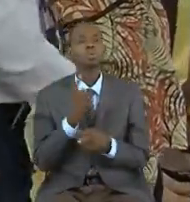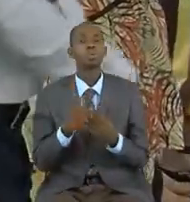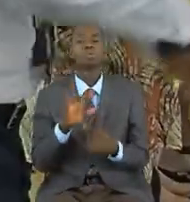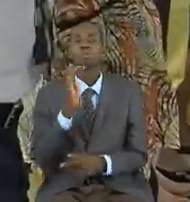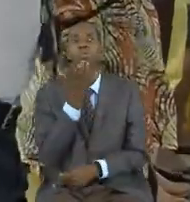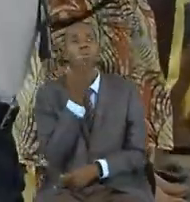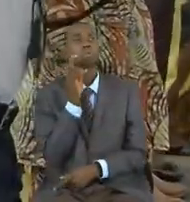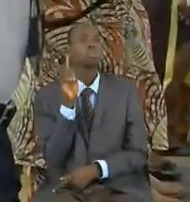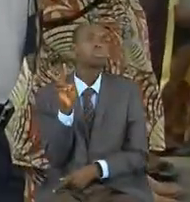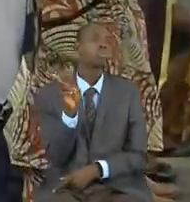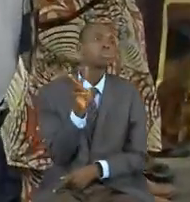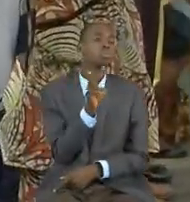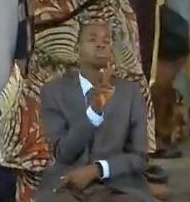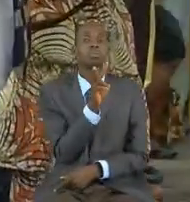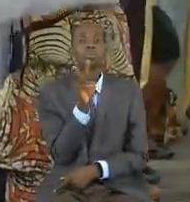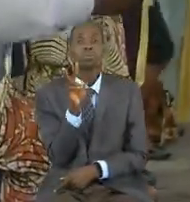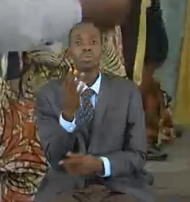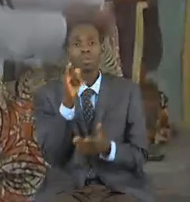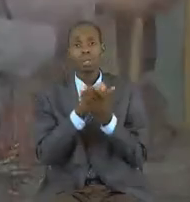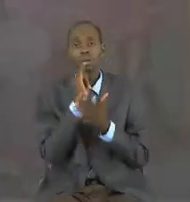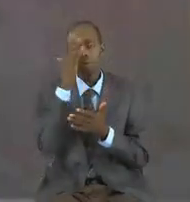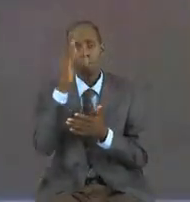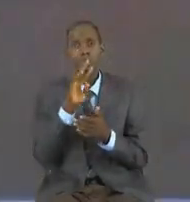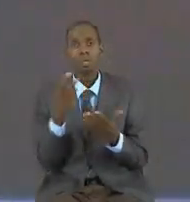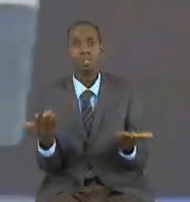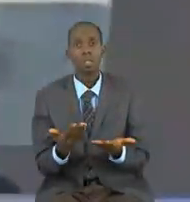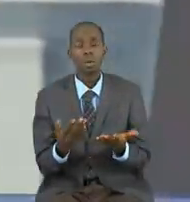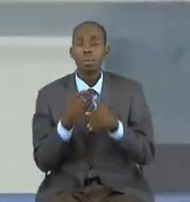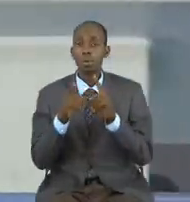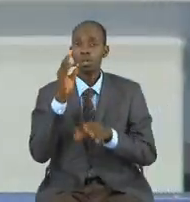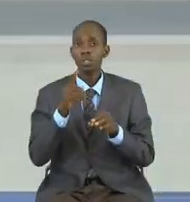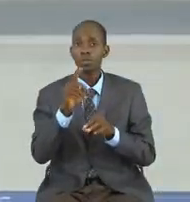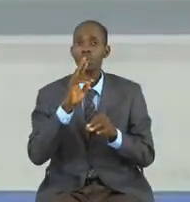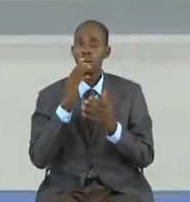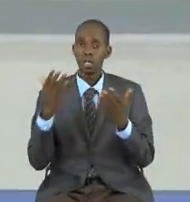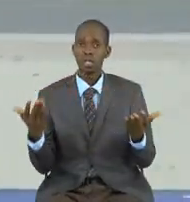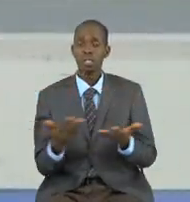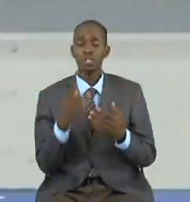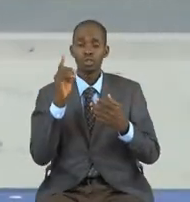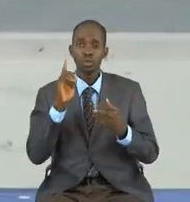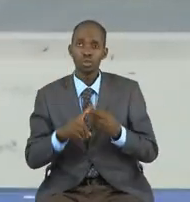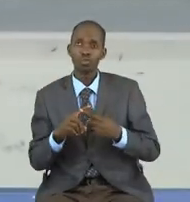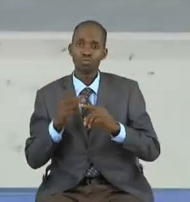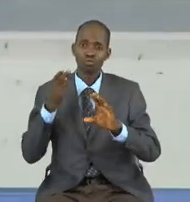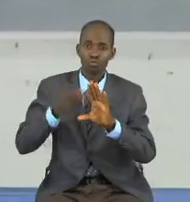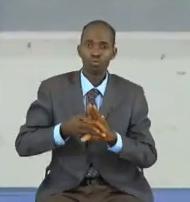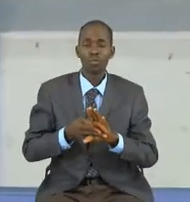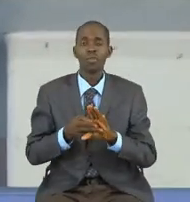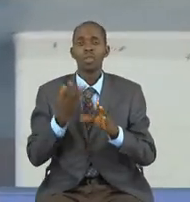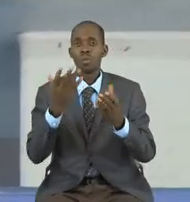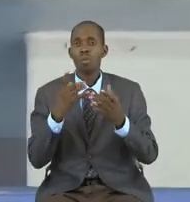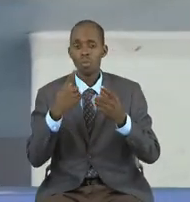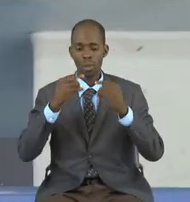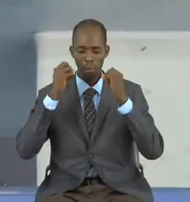what is going on. Those who have come as participants, and you want the power of the